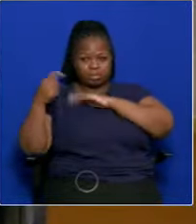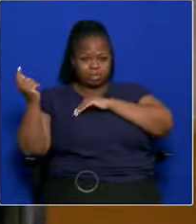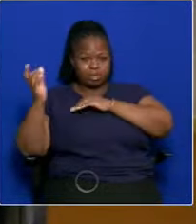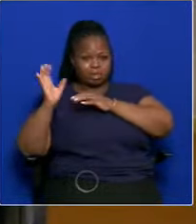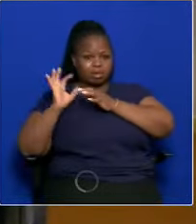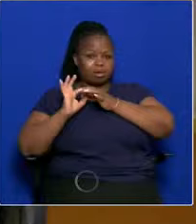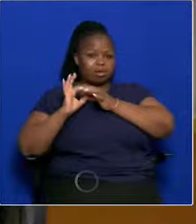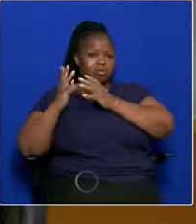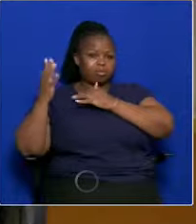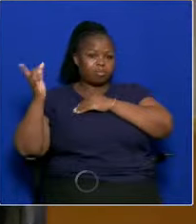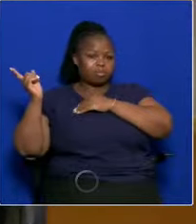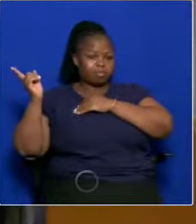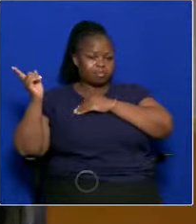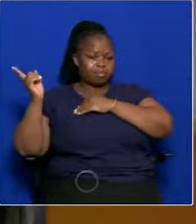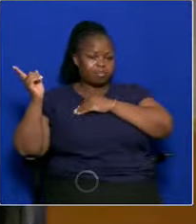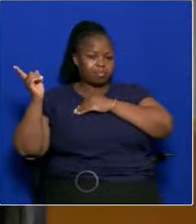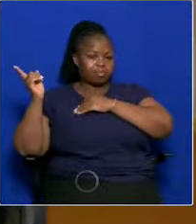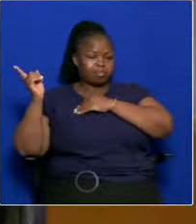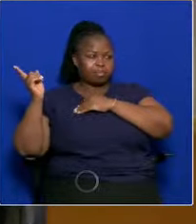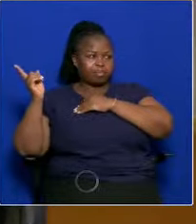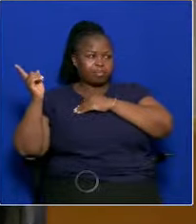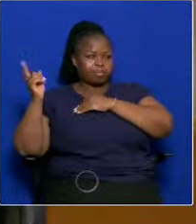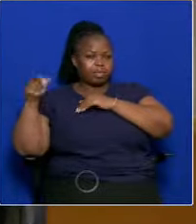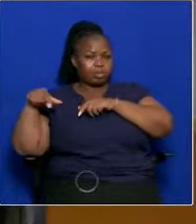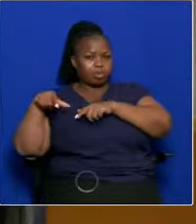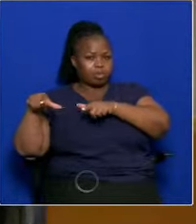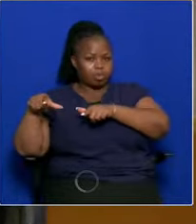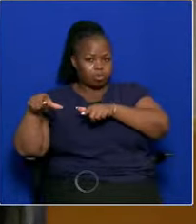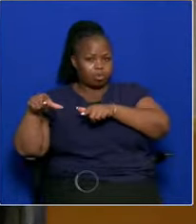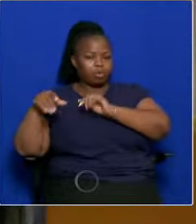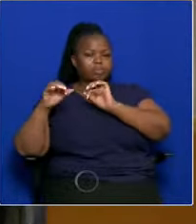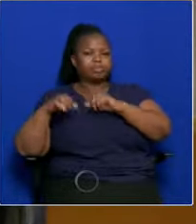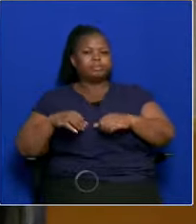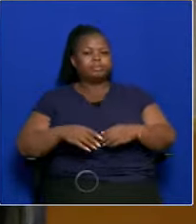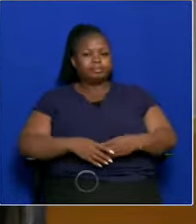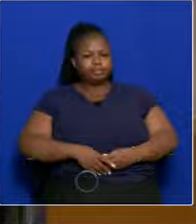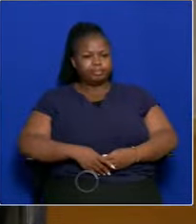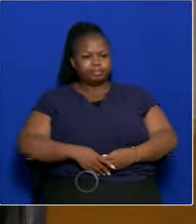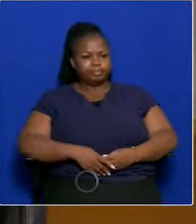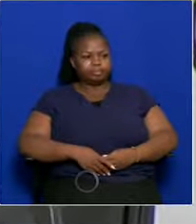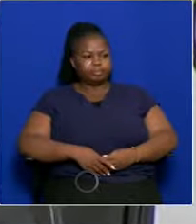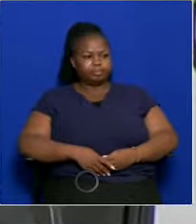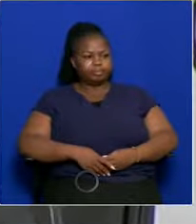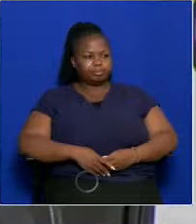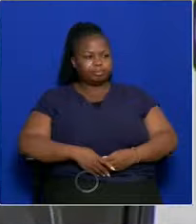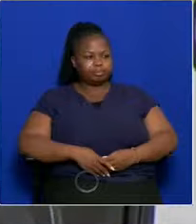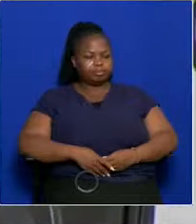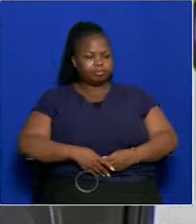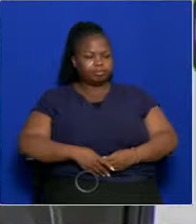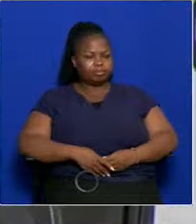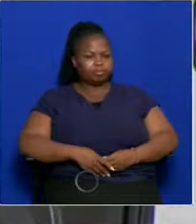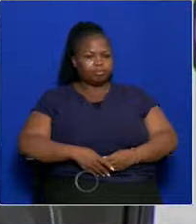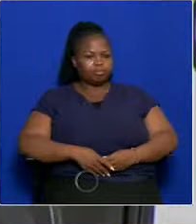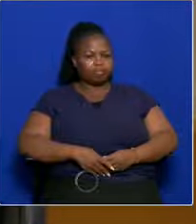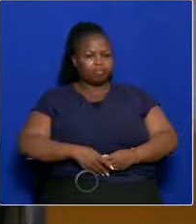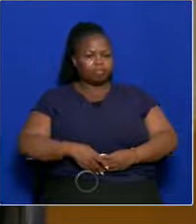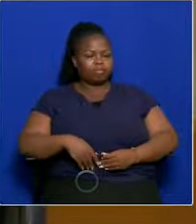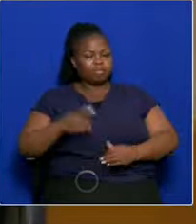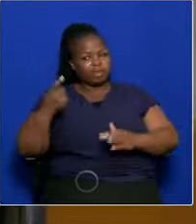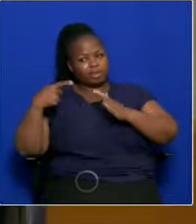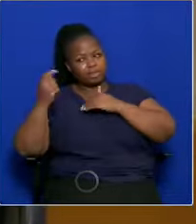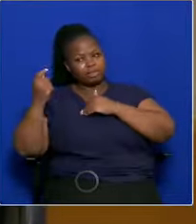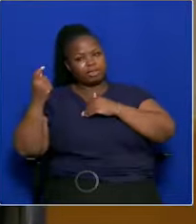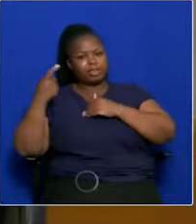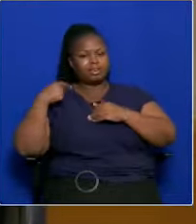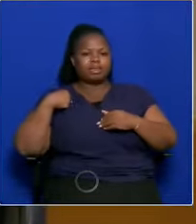in Limpopo? Yes, they sold on my behalf, yes, and I fetched the money. They were sold on your